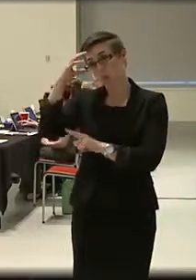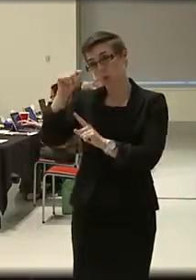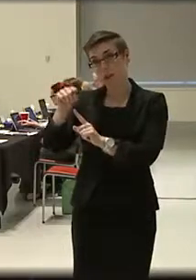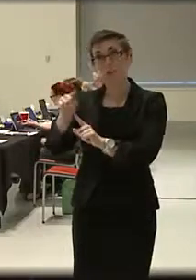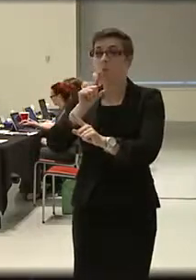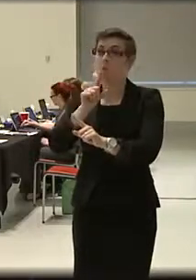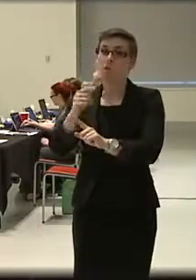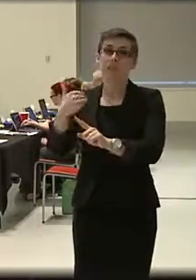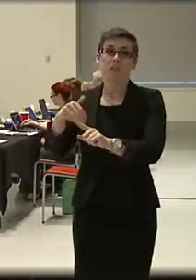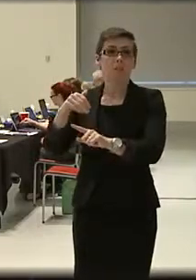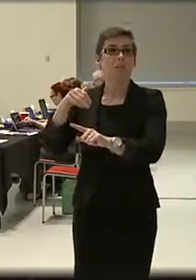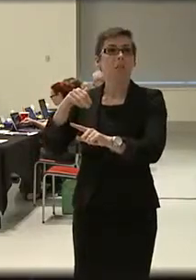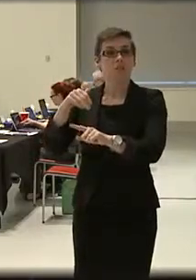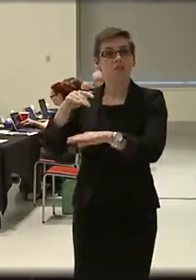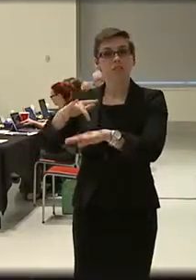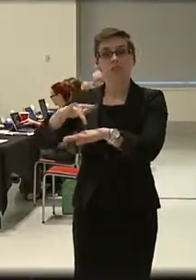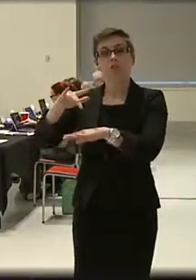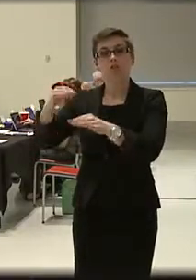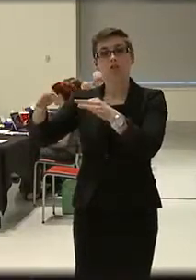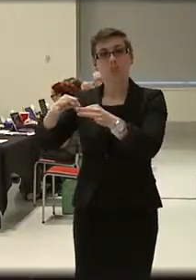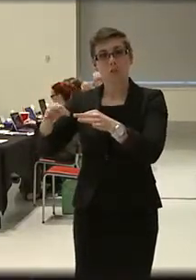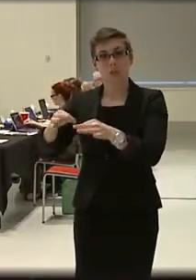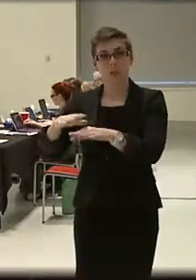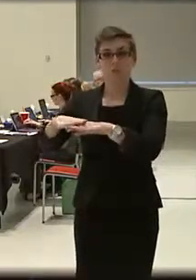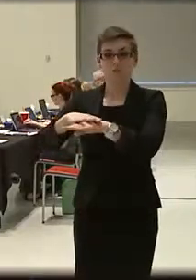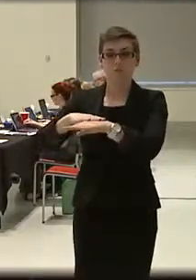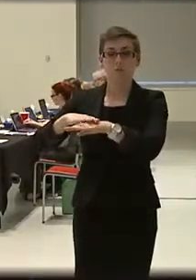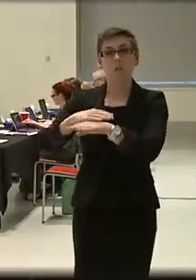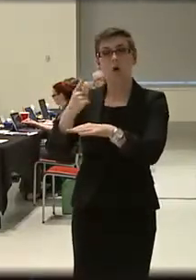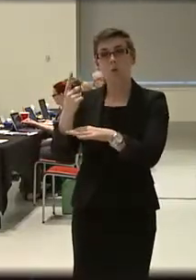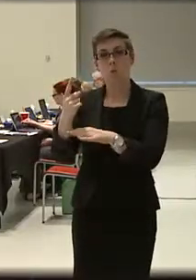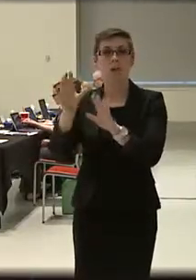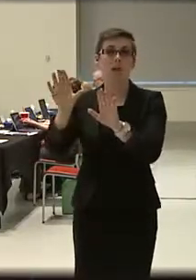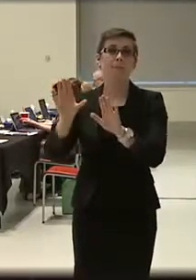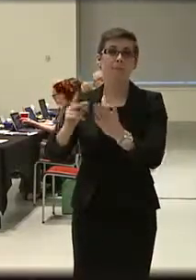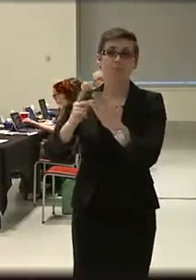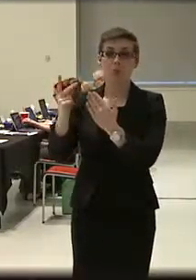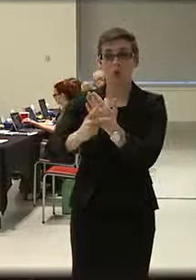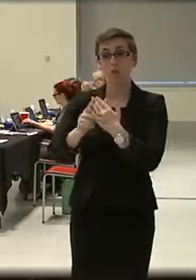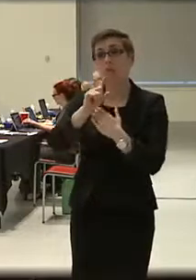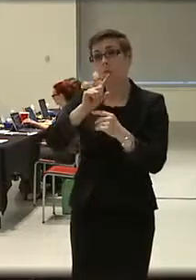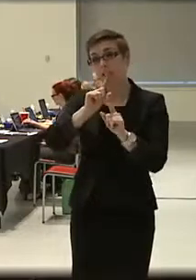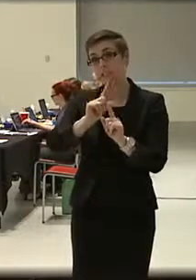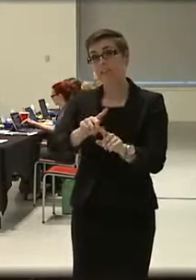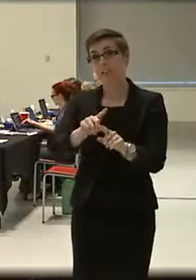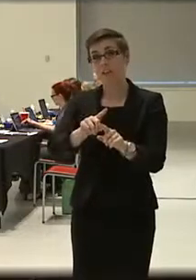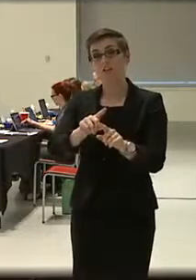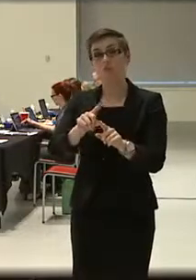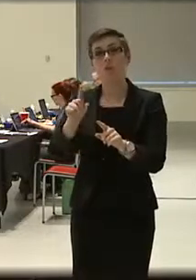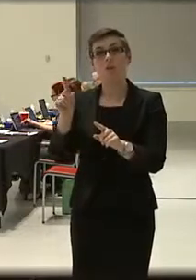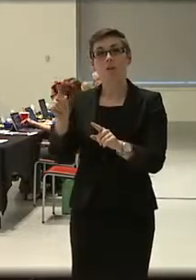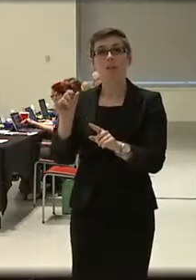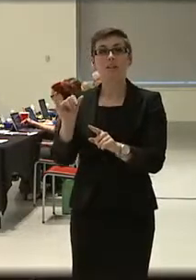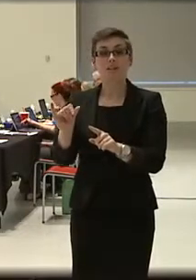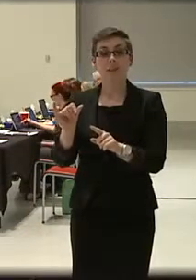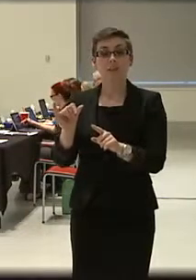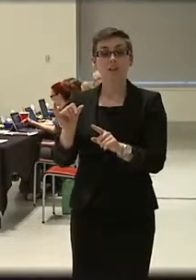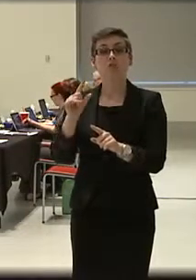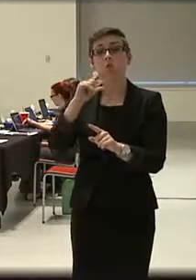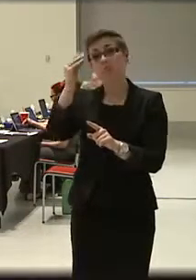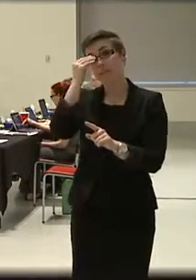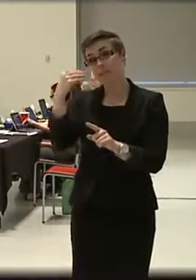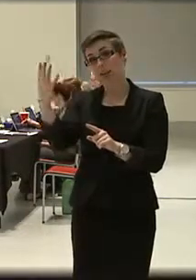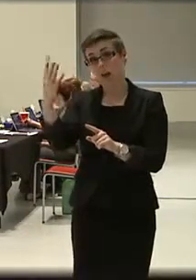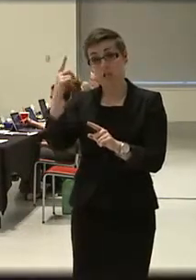on an amazing program that is the answer to the mission of this body. The mission of this body is to tell the President of the